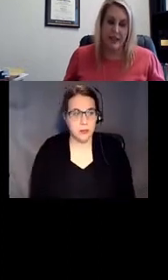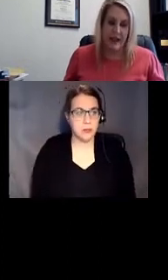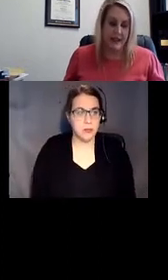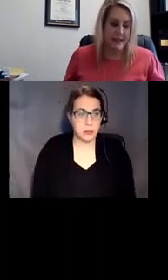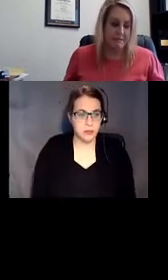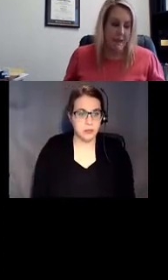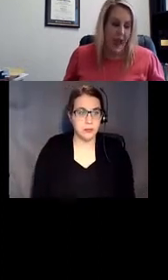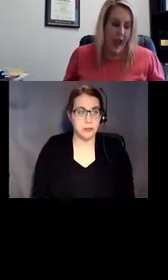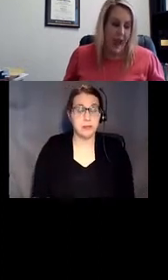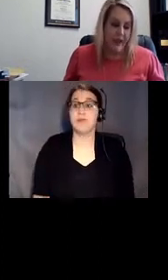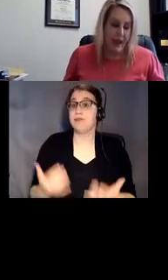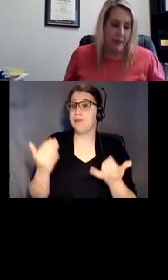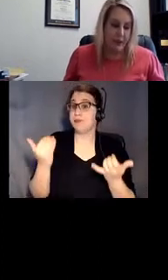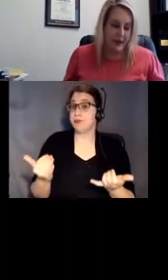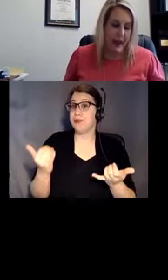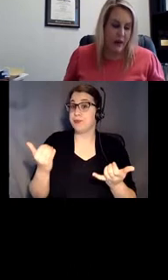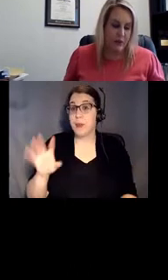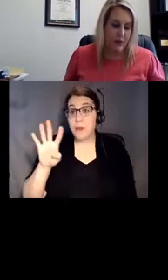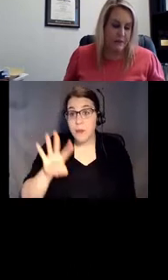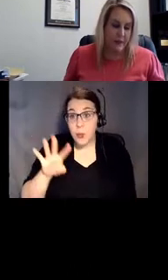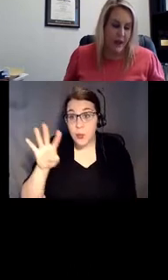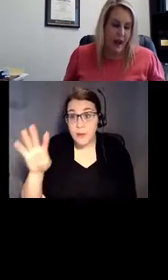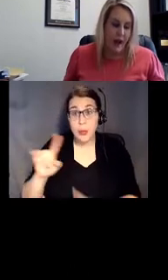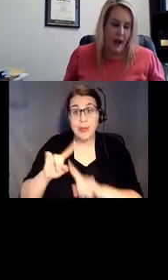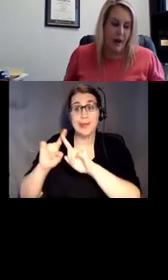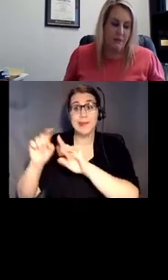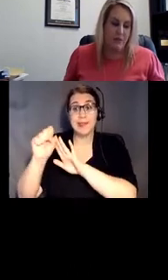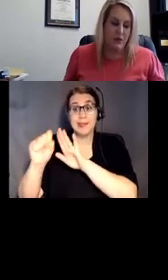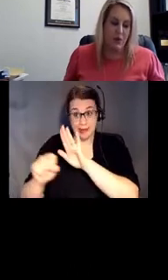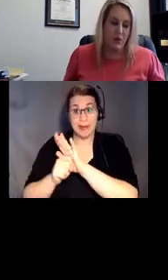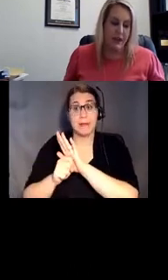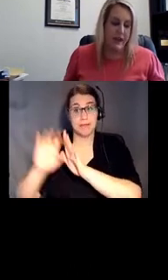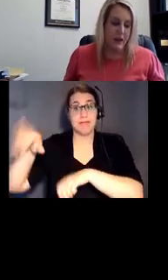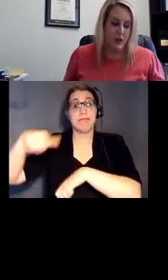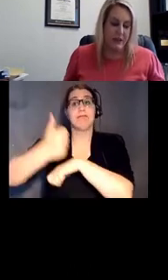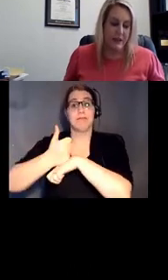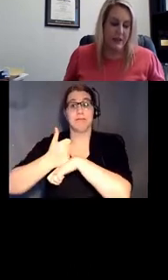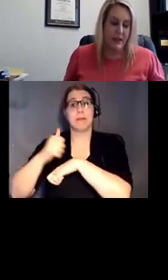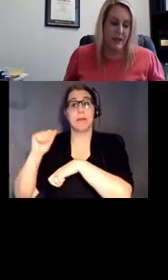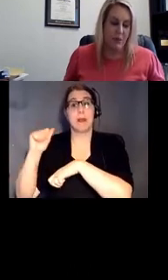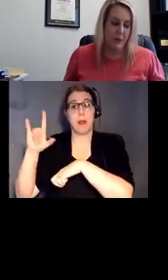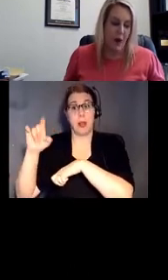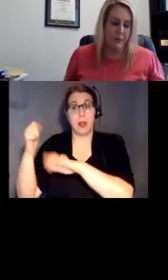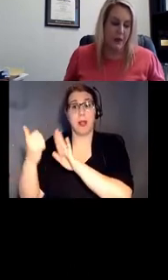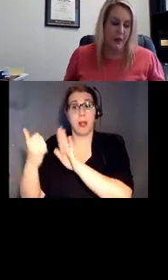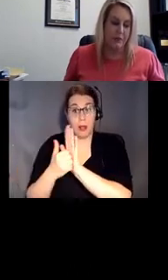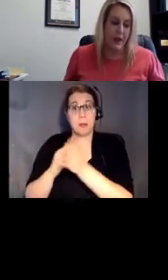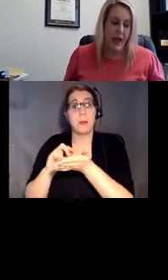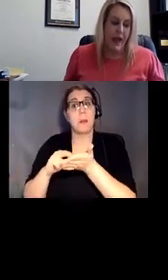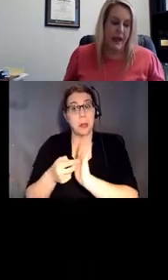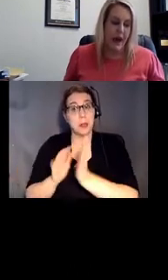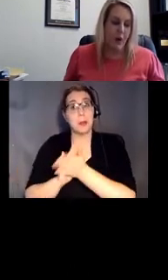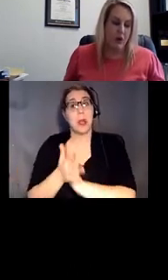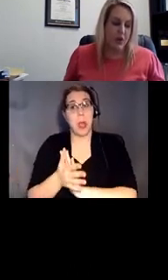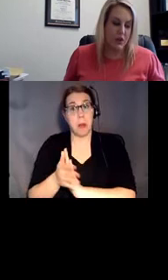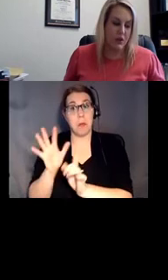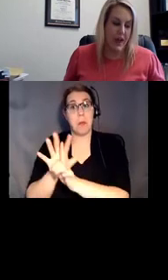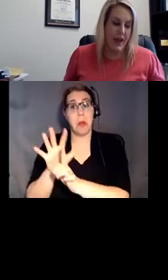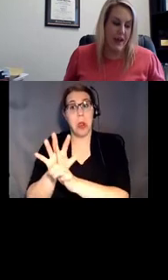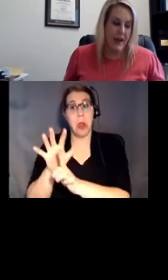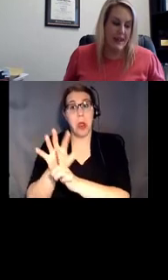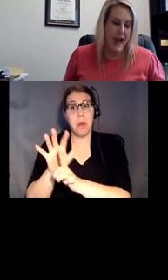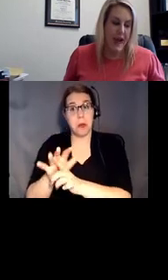44 states have ABLE accounts. So they're getting increasingly more popular. And I will